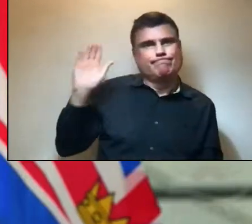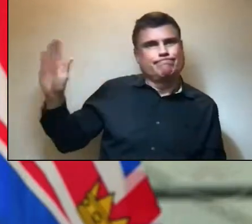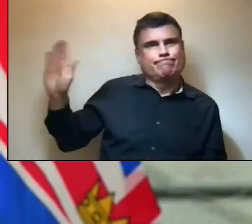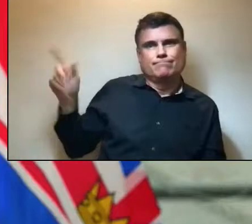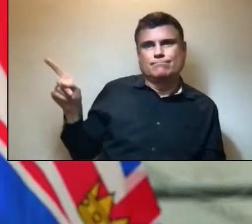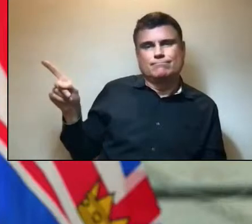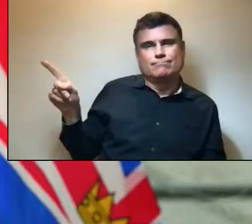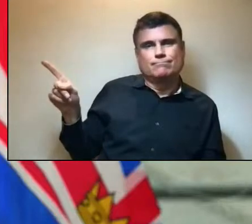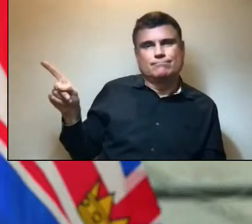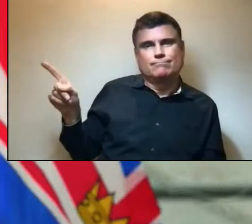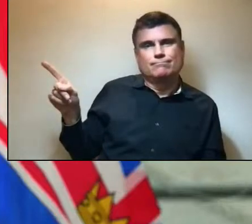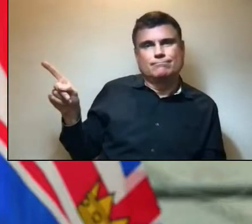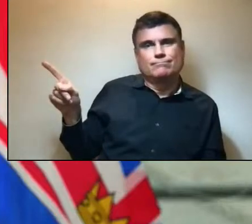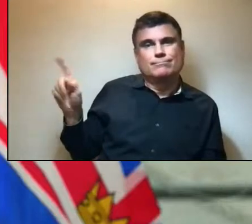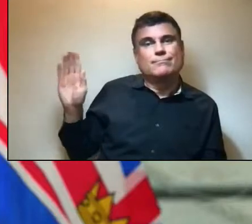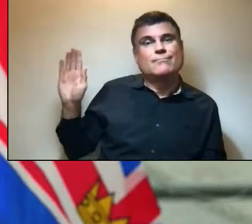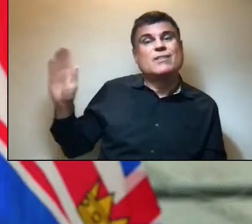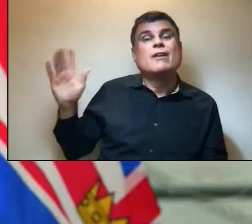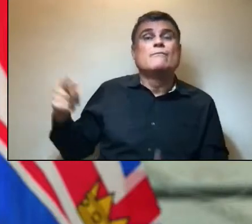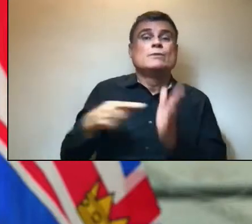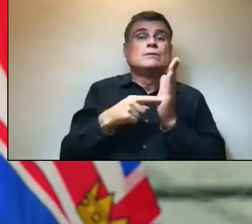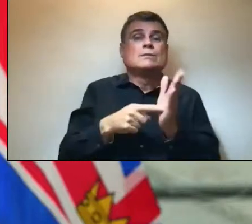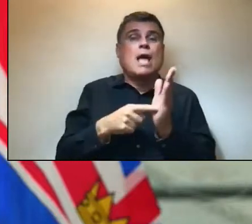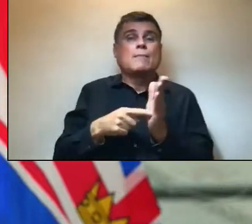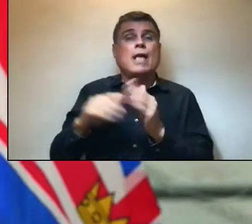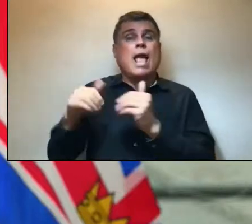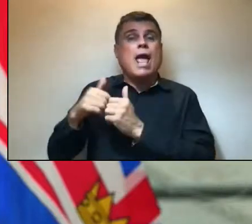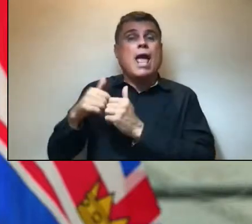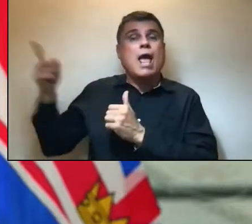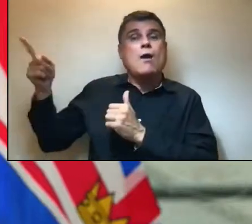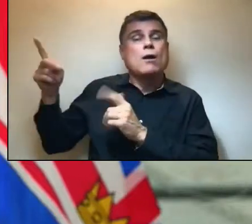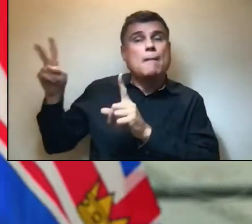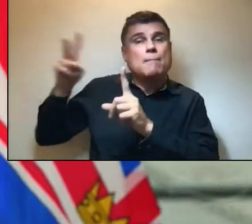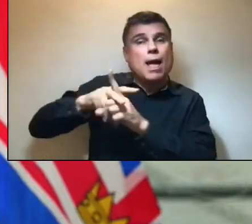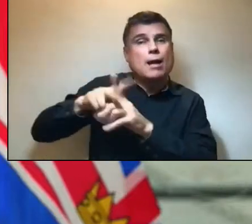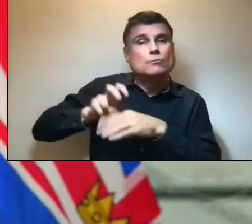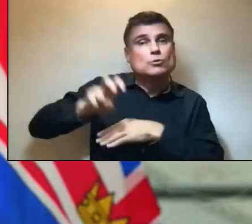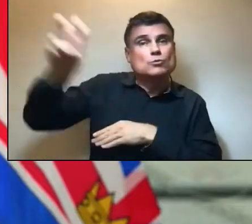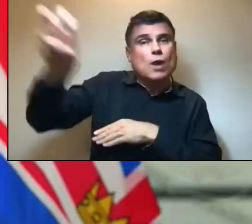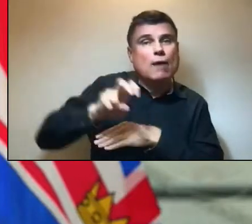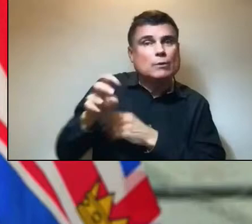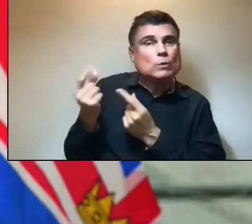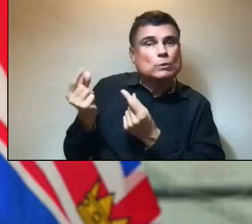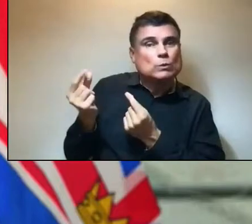is, for example, for travel, for verification for travel.